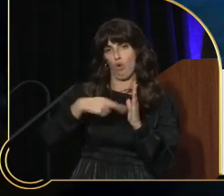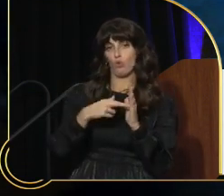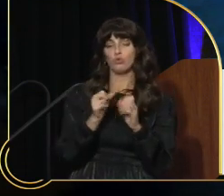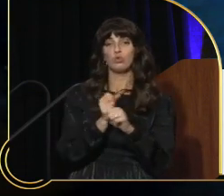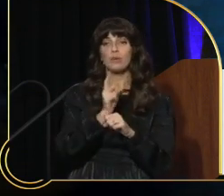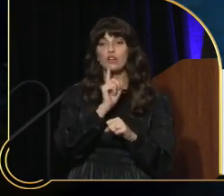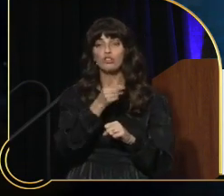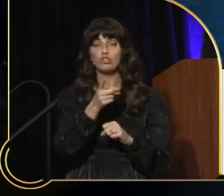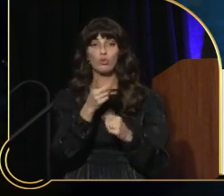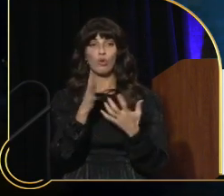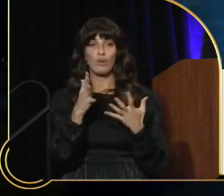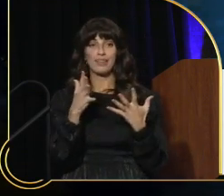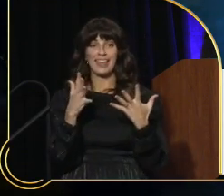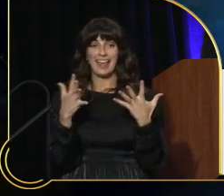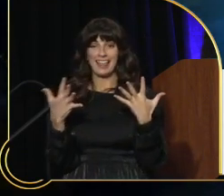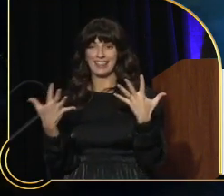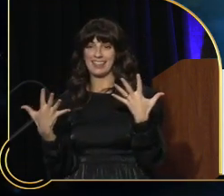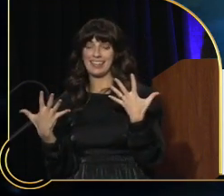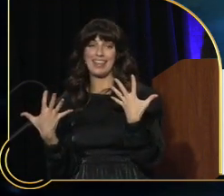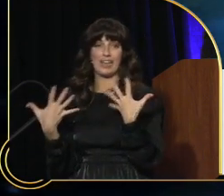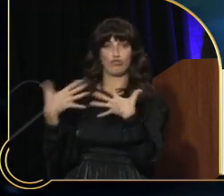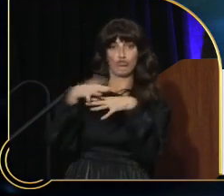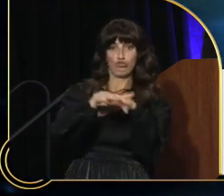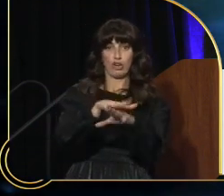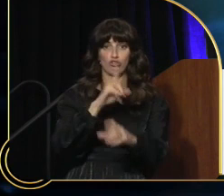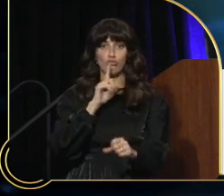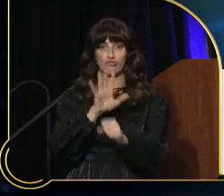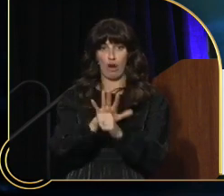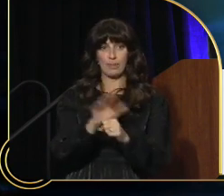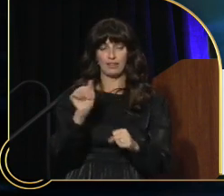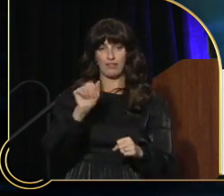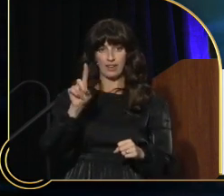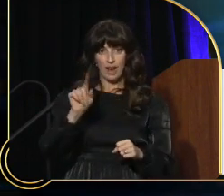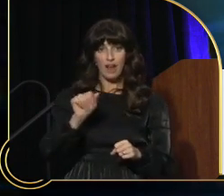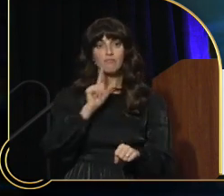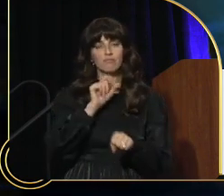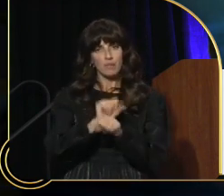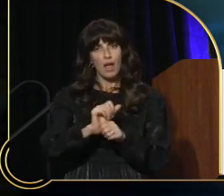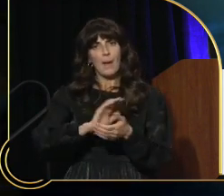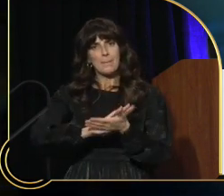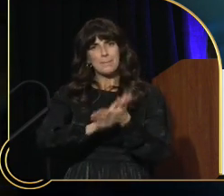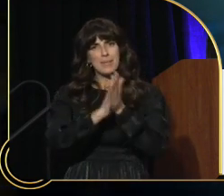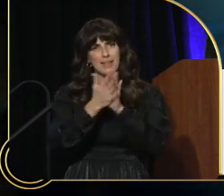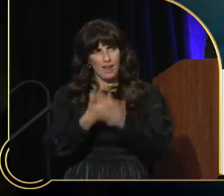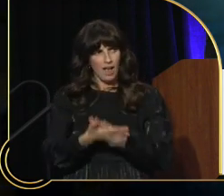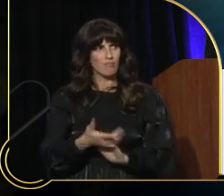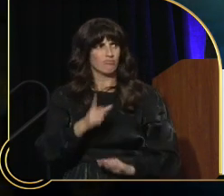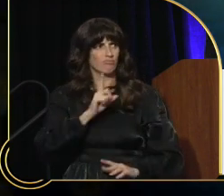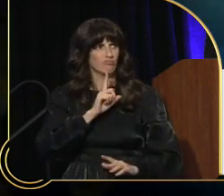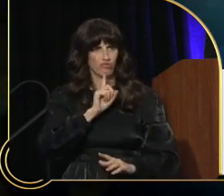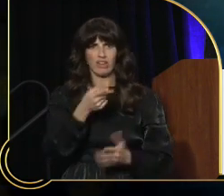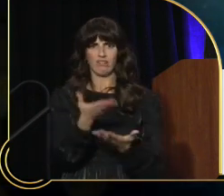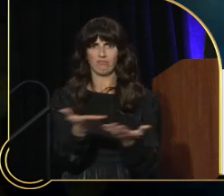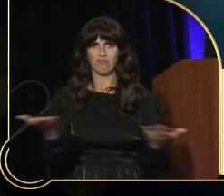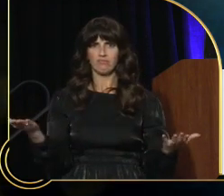the integration promise of the ADA has become the reality it is